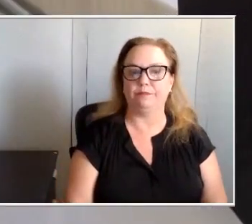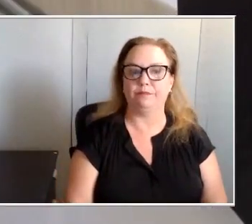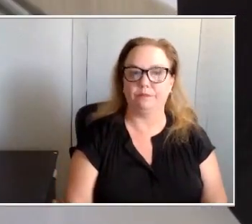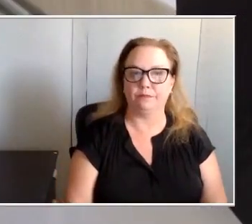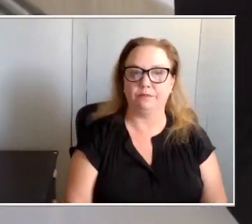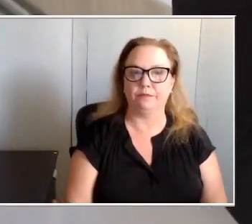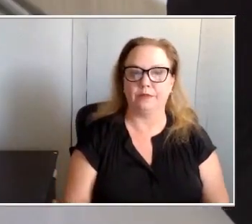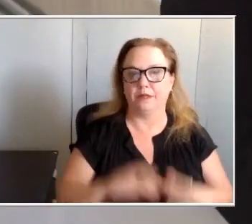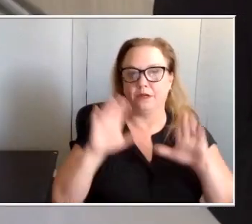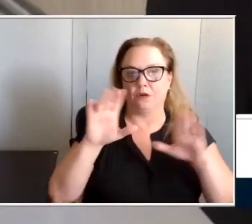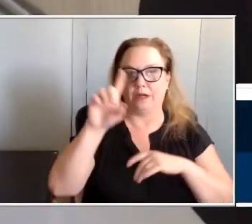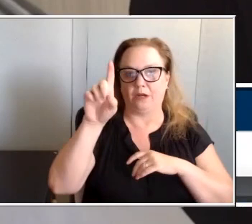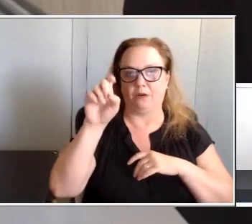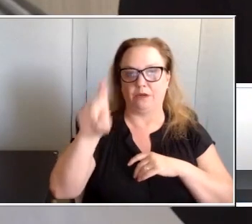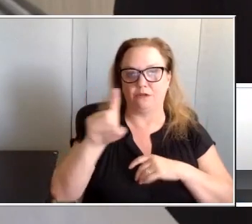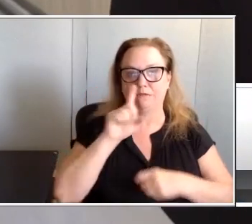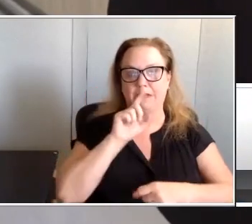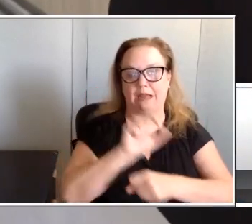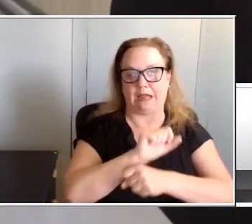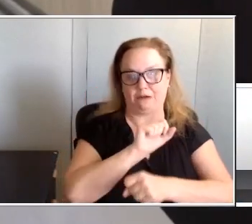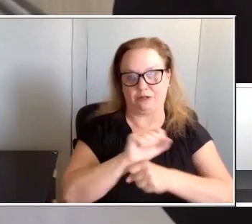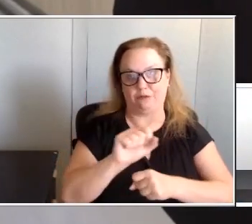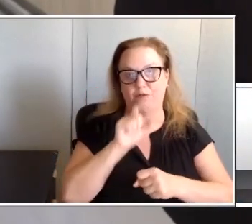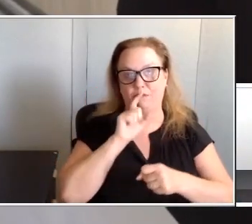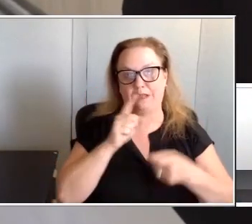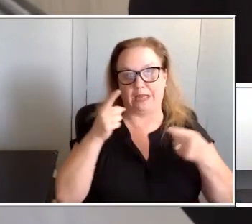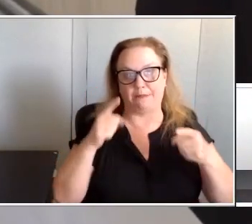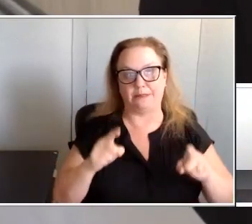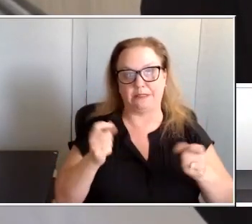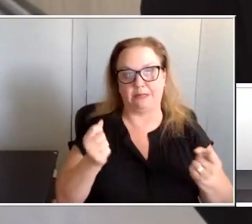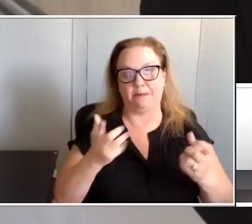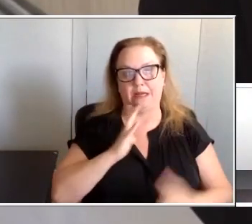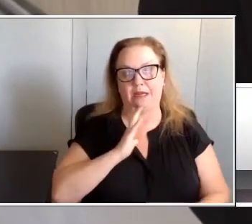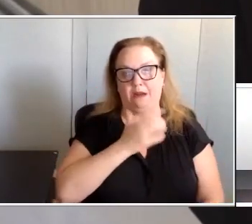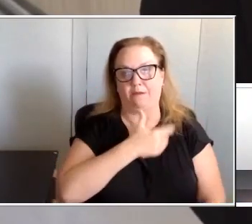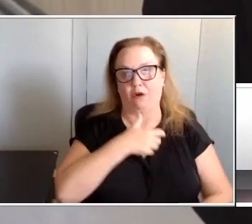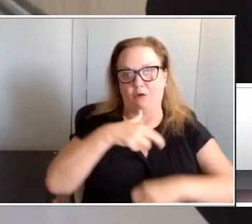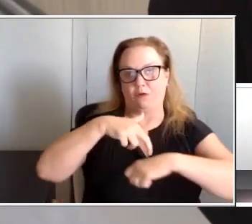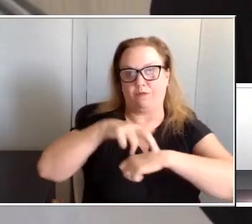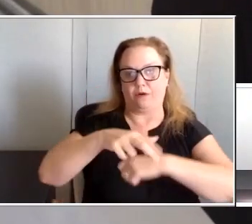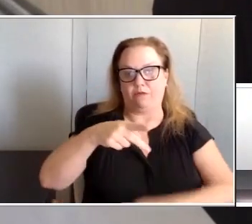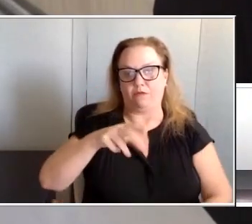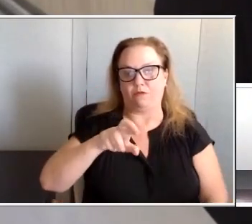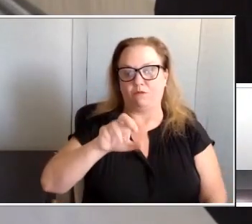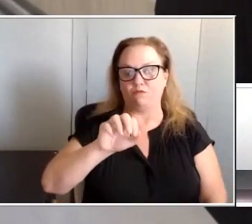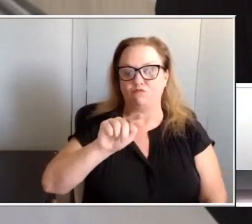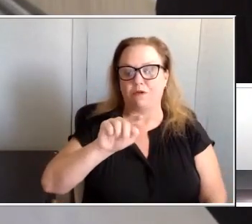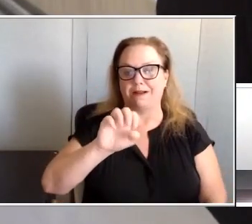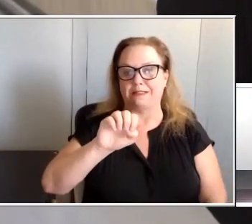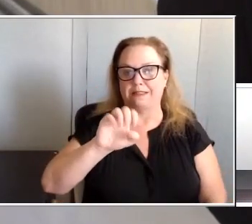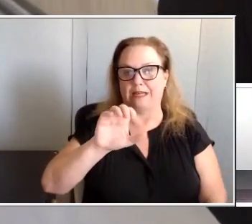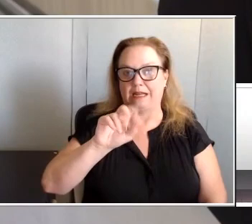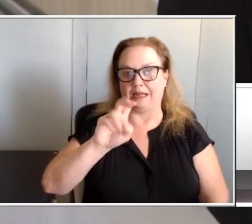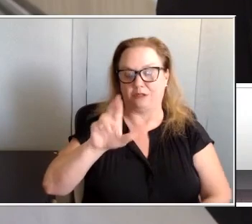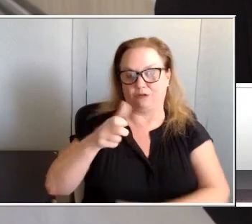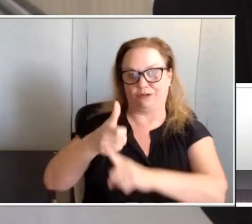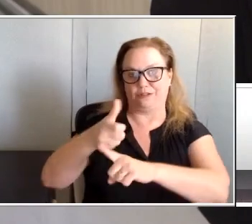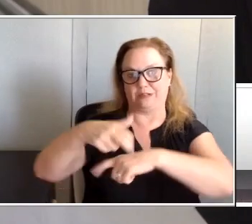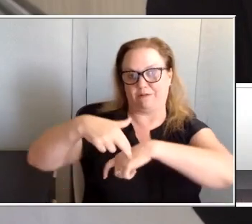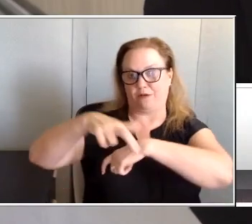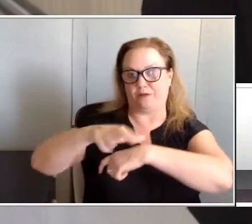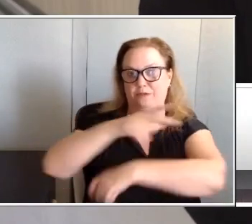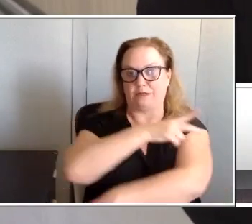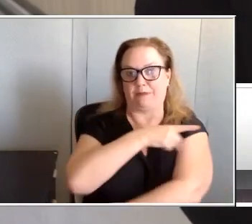Great question. Actually, what really happens is many of our referrals for prostate cancer are self-referrals, and those patients are